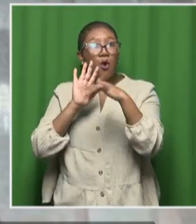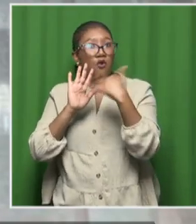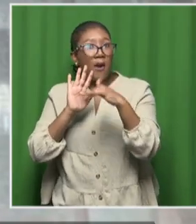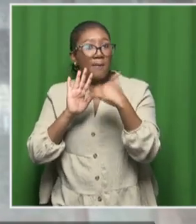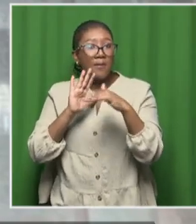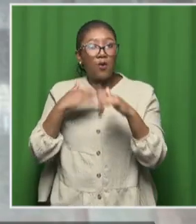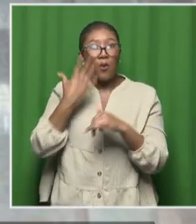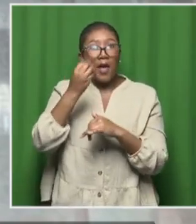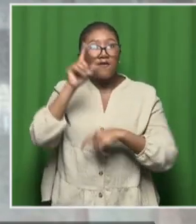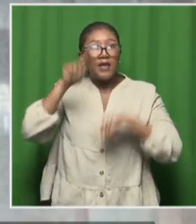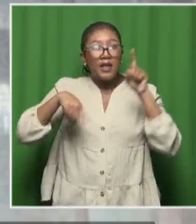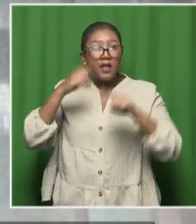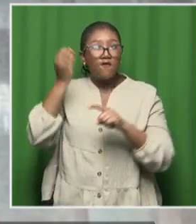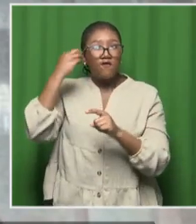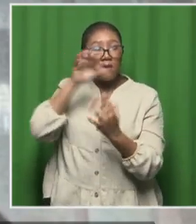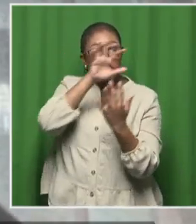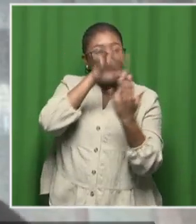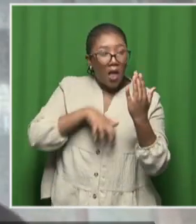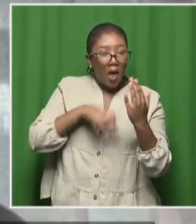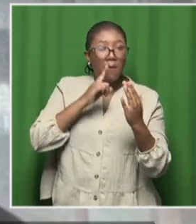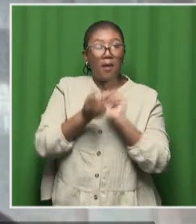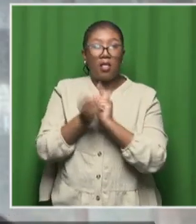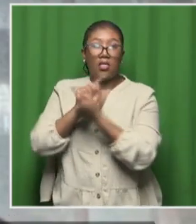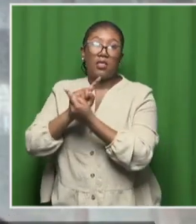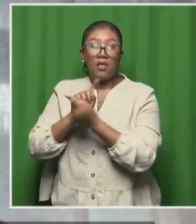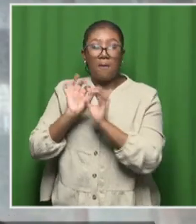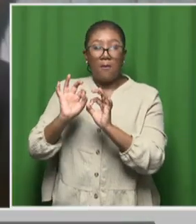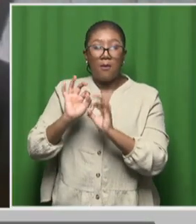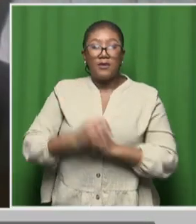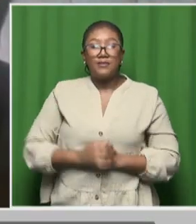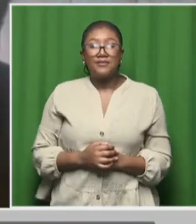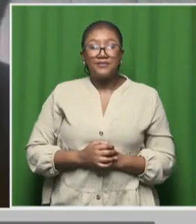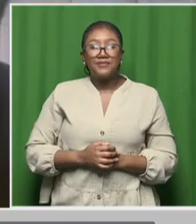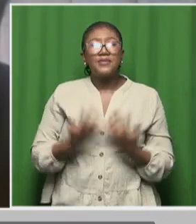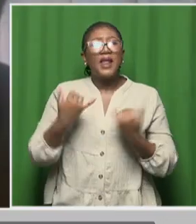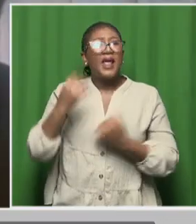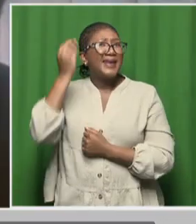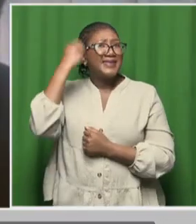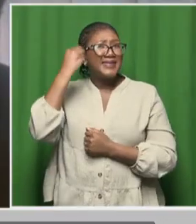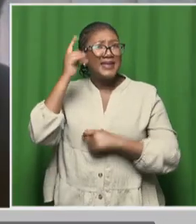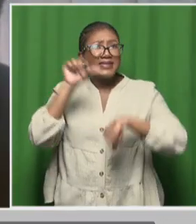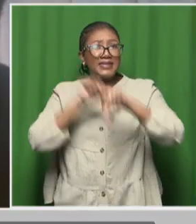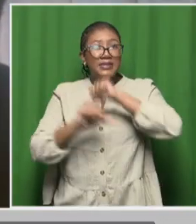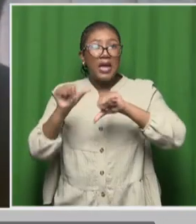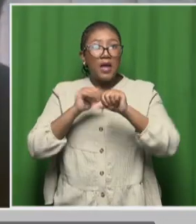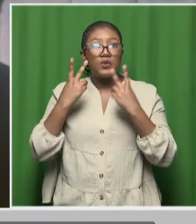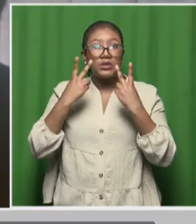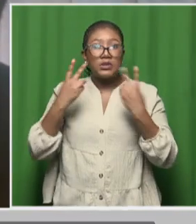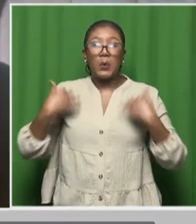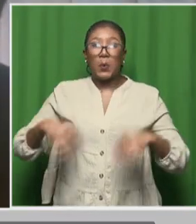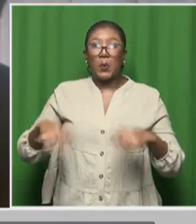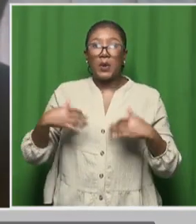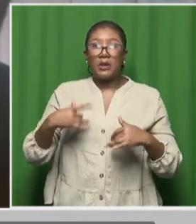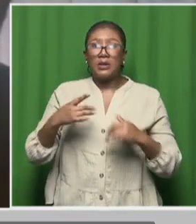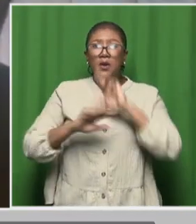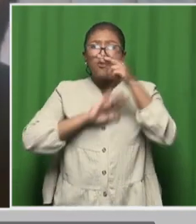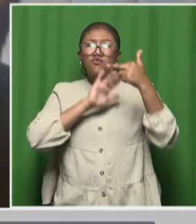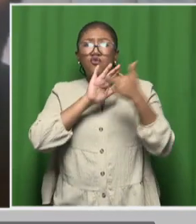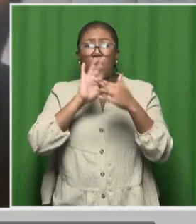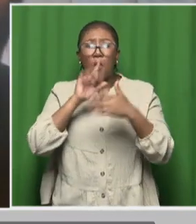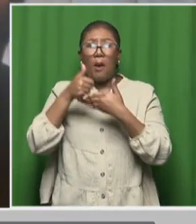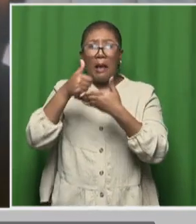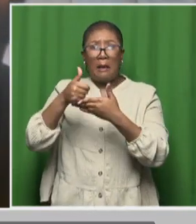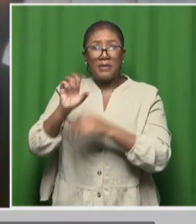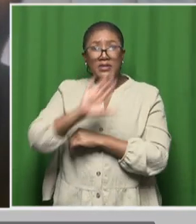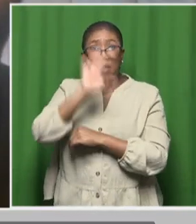programming skill to manipulate and understand that data. Mm-hmm. And with data science and transforming industries, what role do you see it playing in South